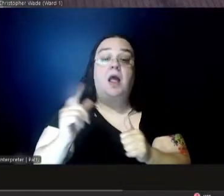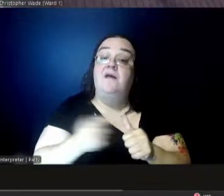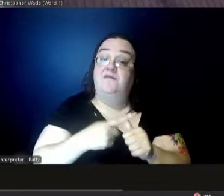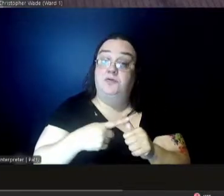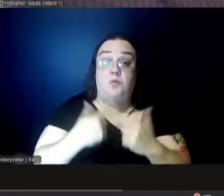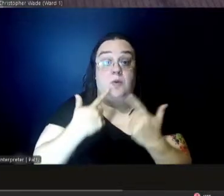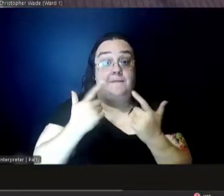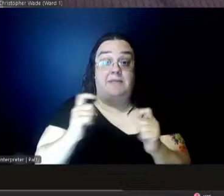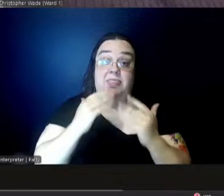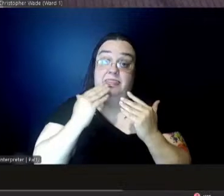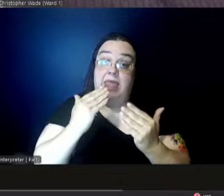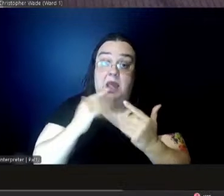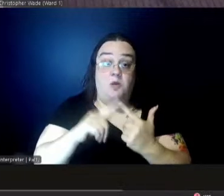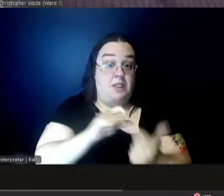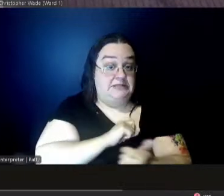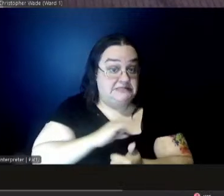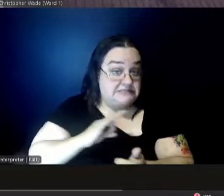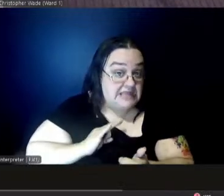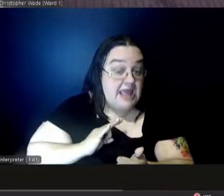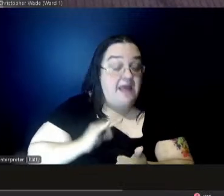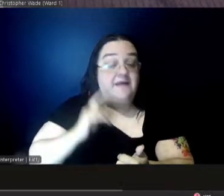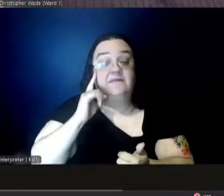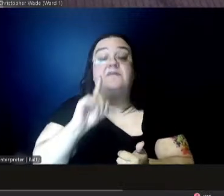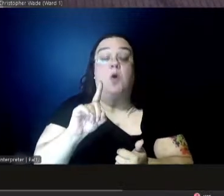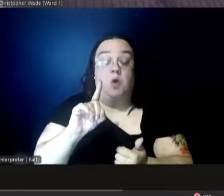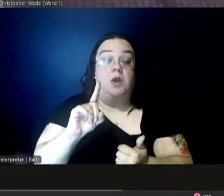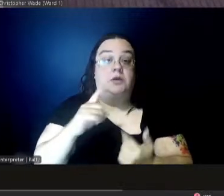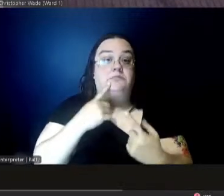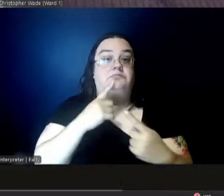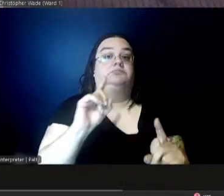to staff for pulling off the